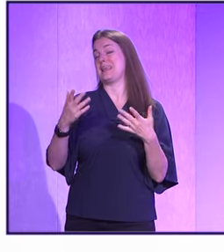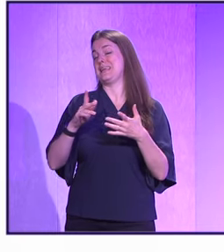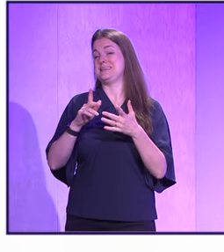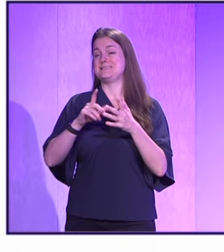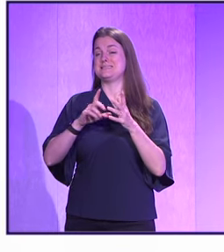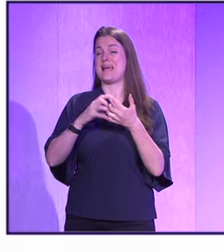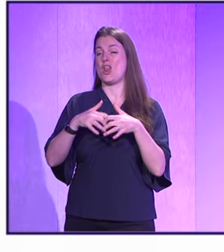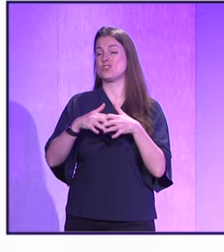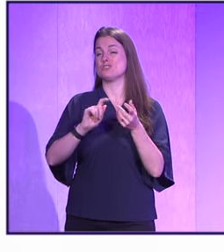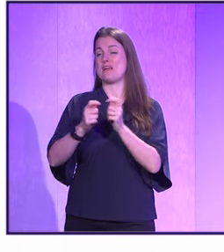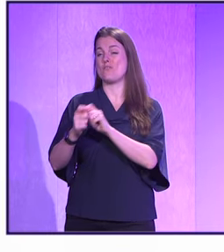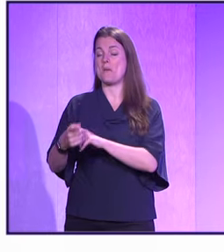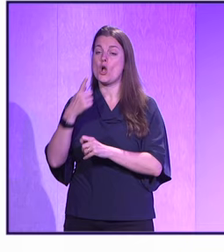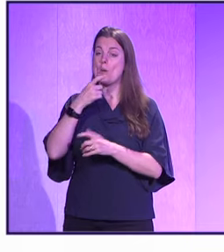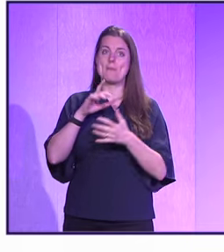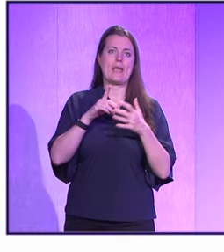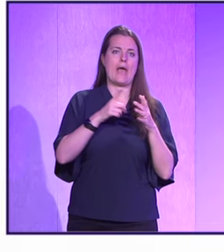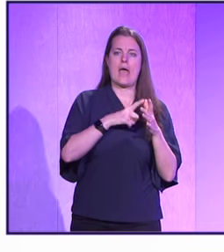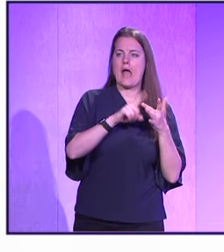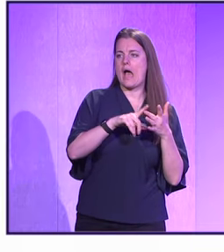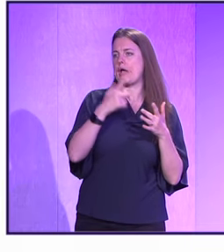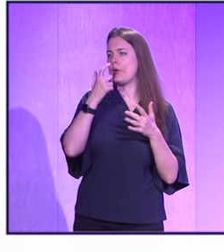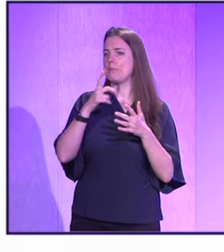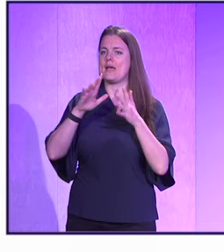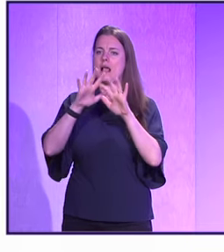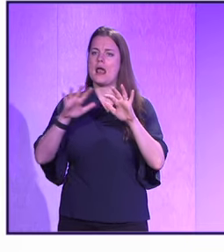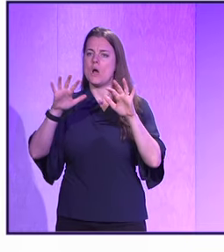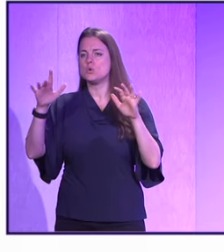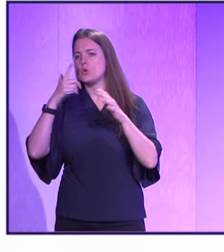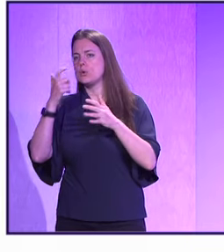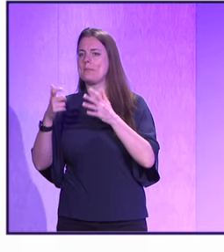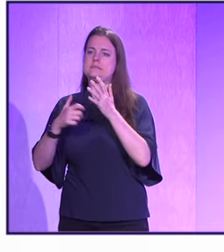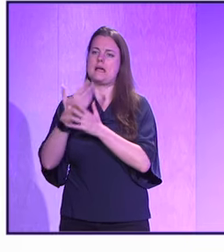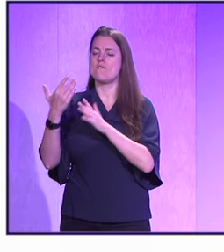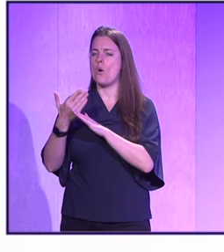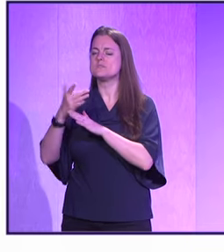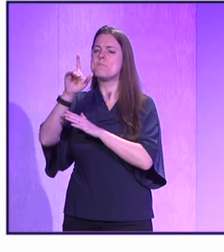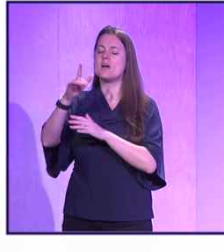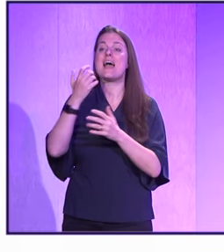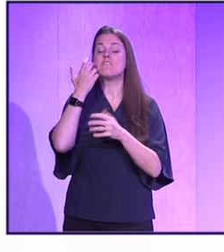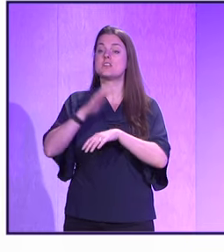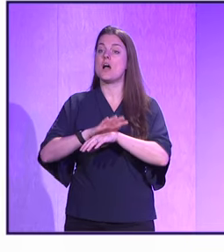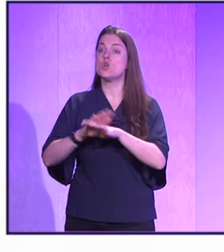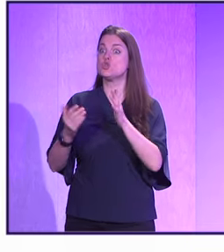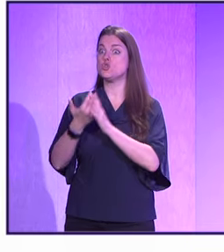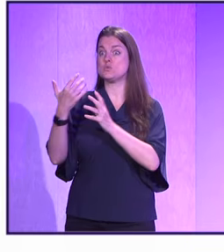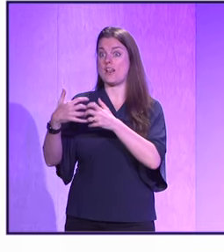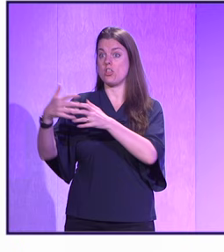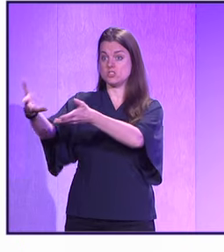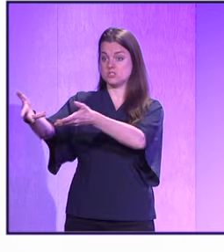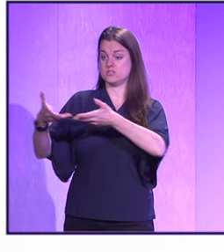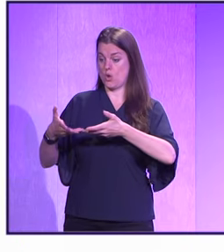technology transformation that we've been through. It could be about AI, it could be about DevOps, it could be about cloud, but with the introduction of these